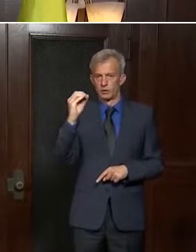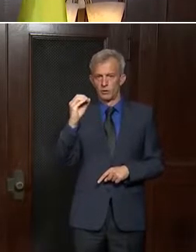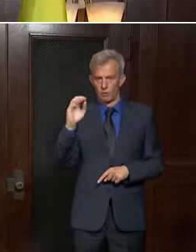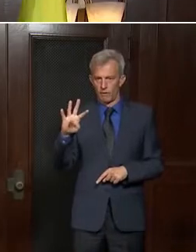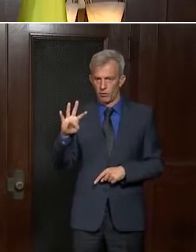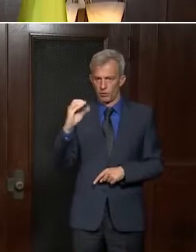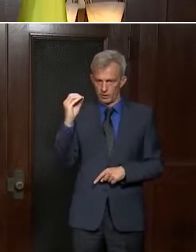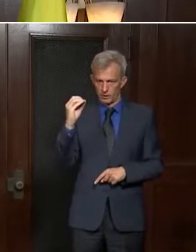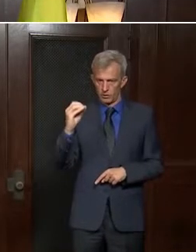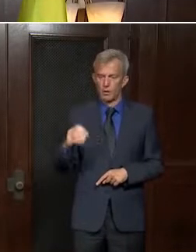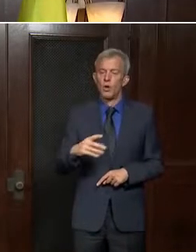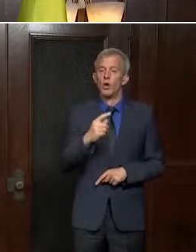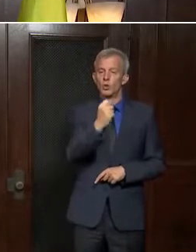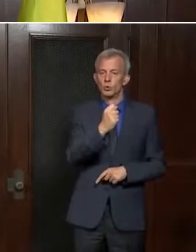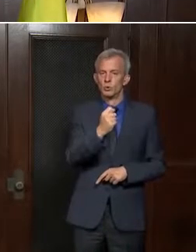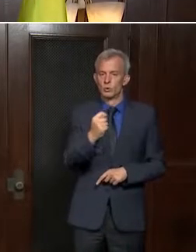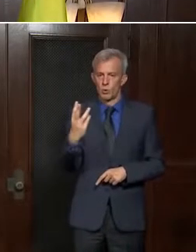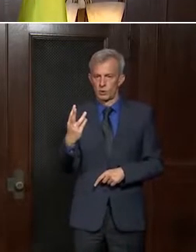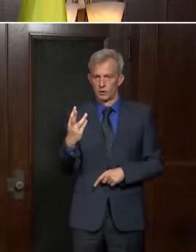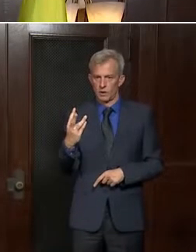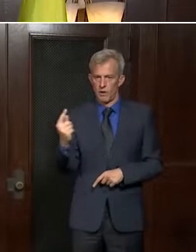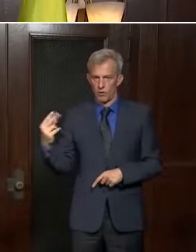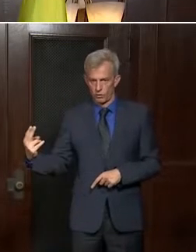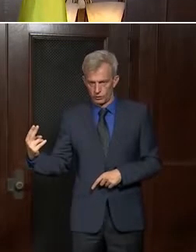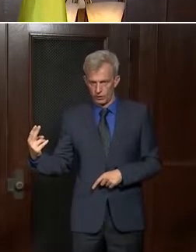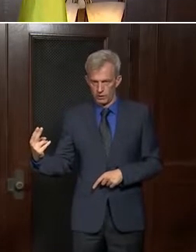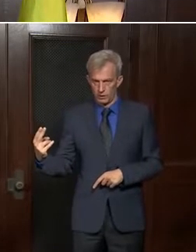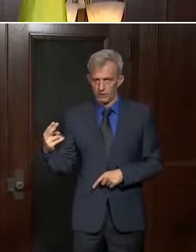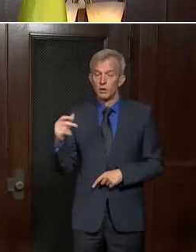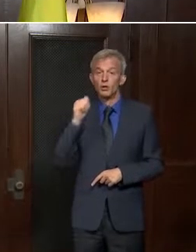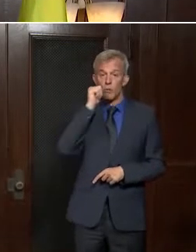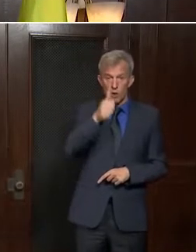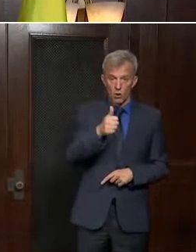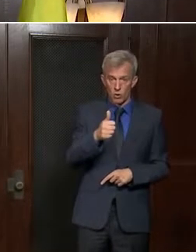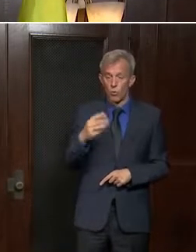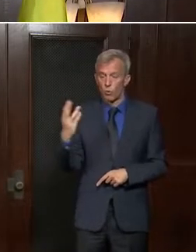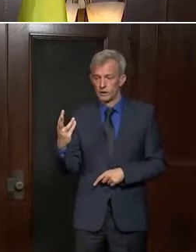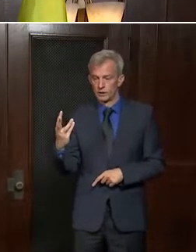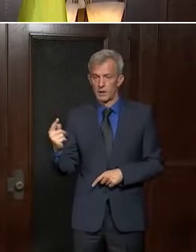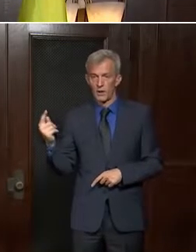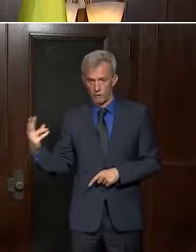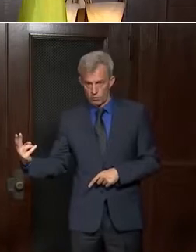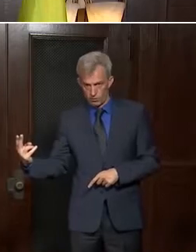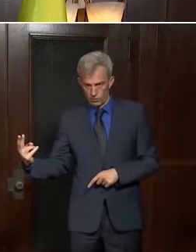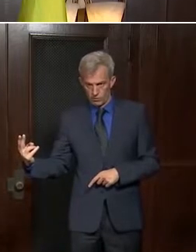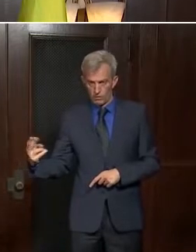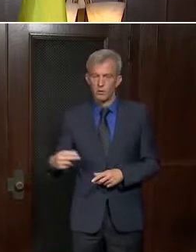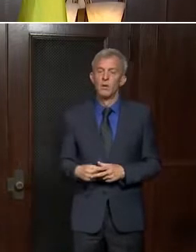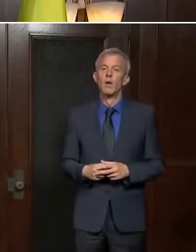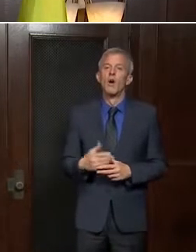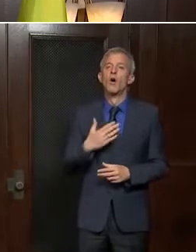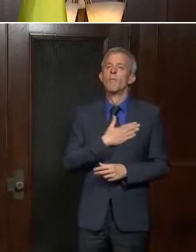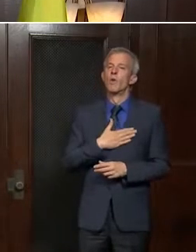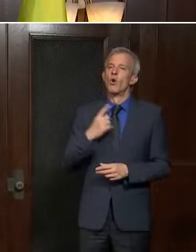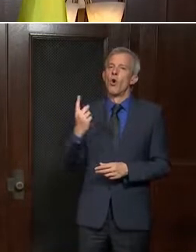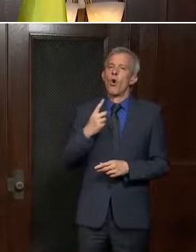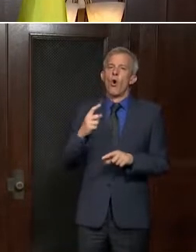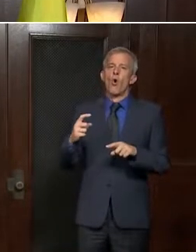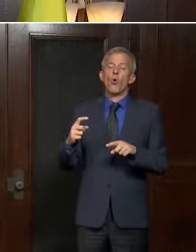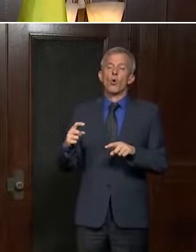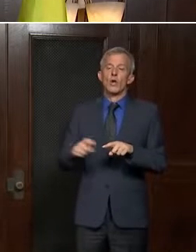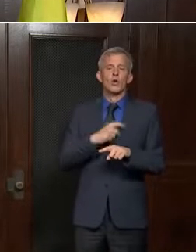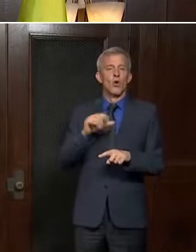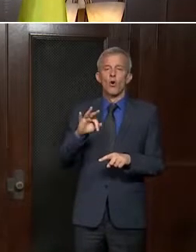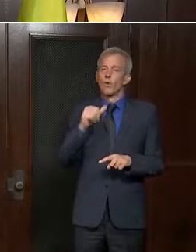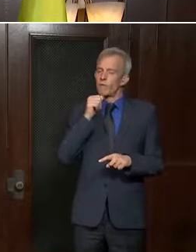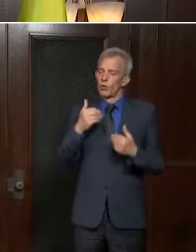213-252-3040 on Tuesday, Wednesday, and Thursday. So that's tomorrow, Wednesday, and Thursday. But please only call if you